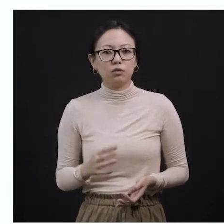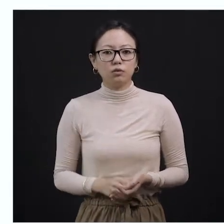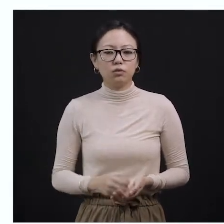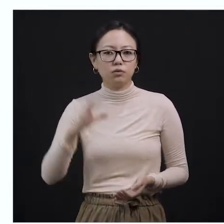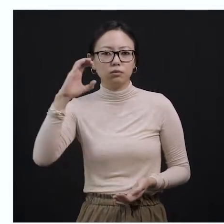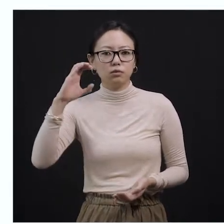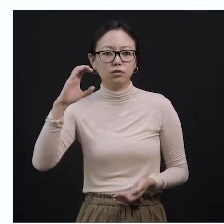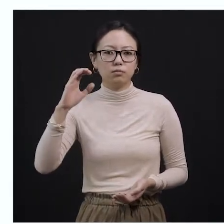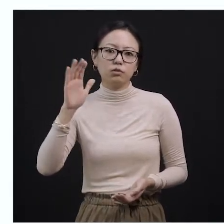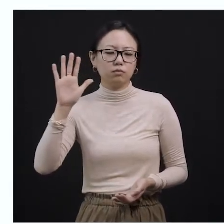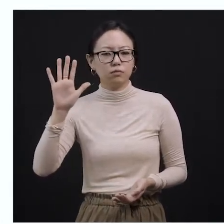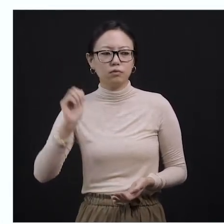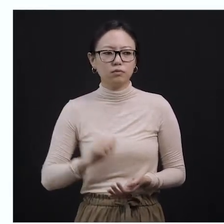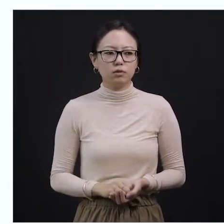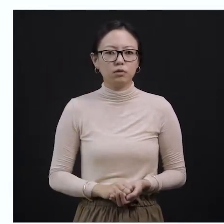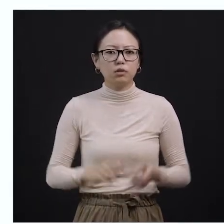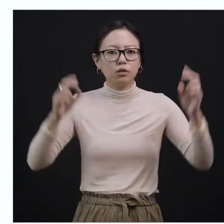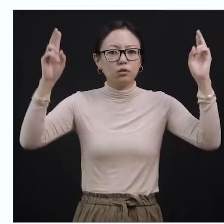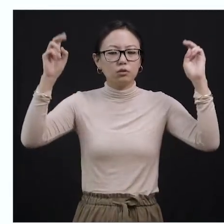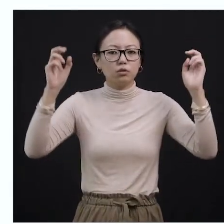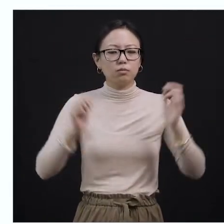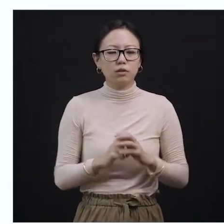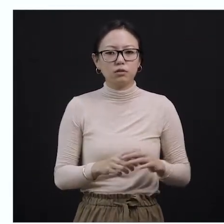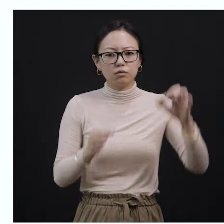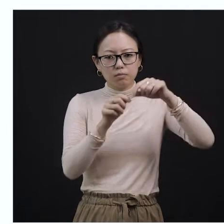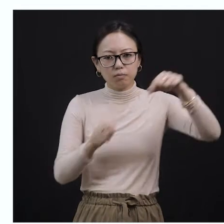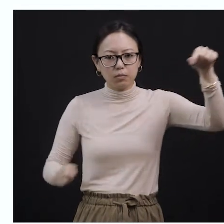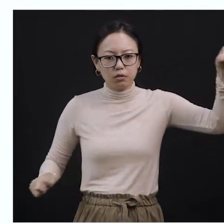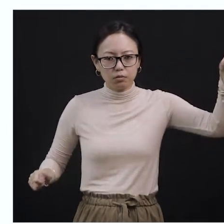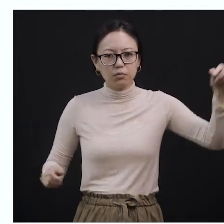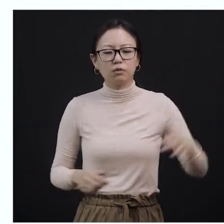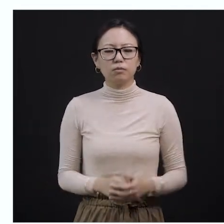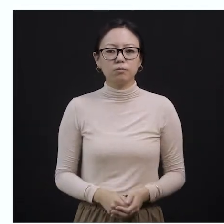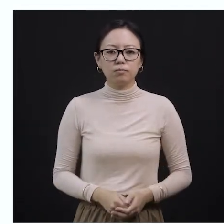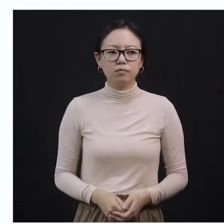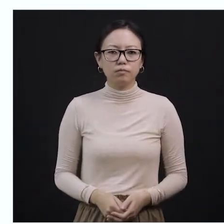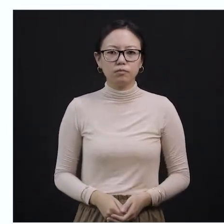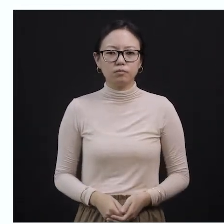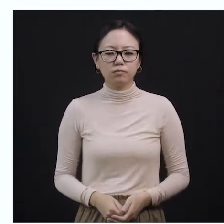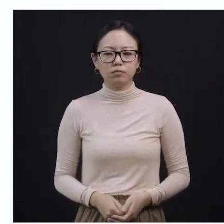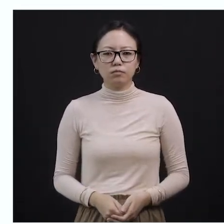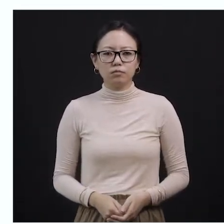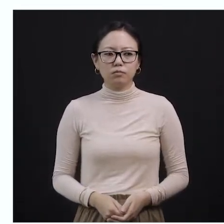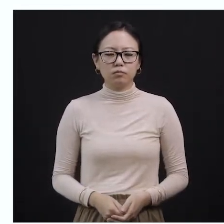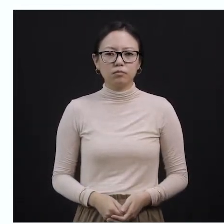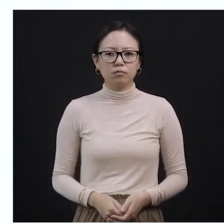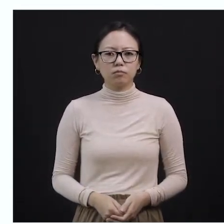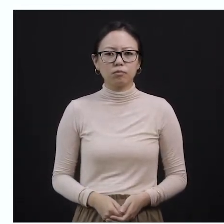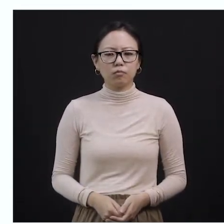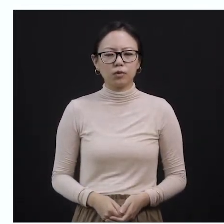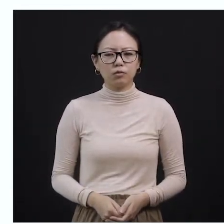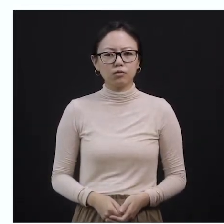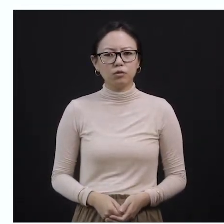is 5, and the name of the chapter is measurement. All right, children? So, before we go